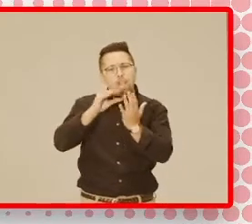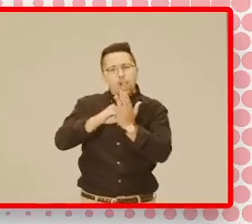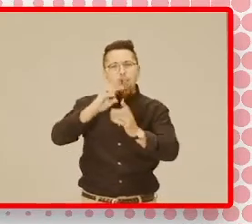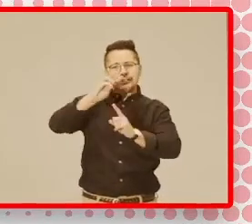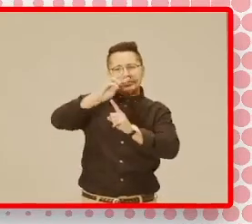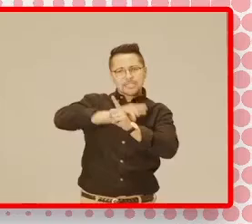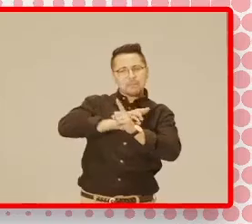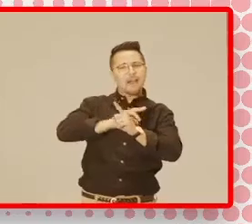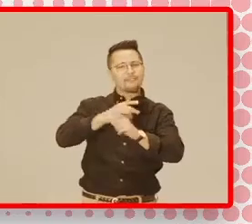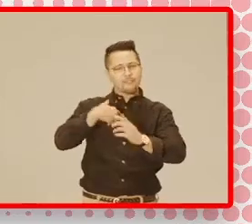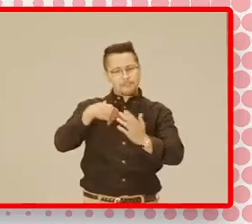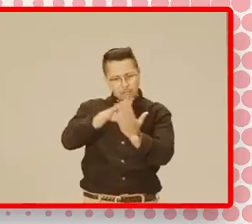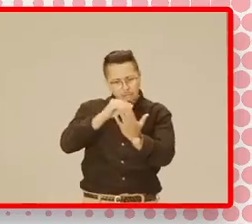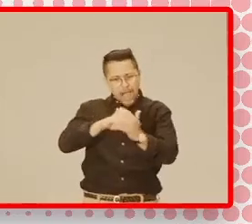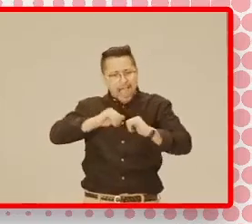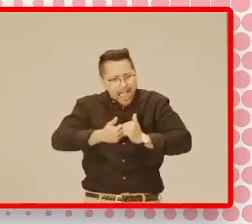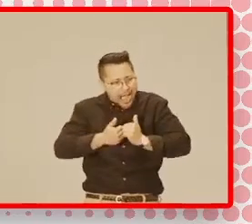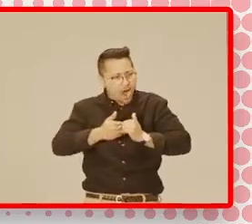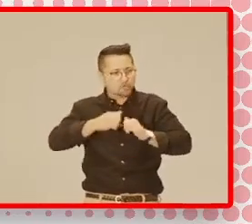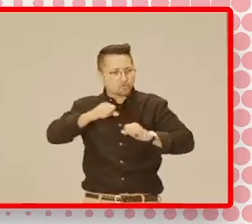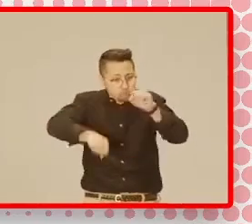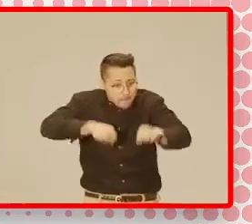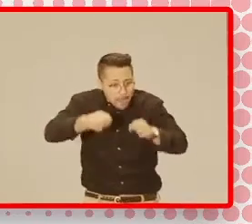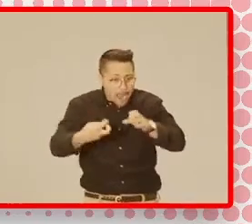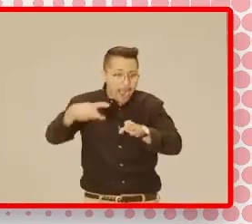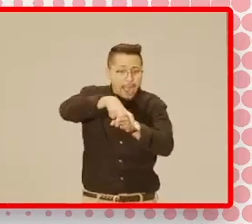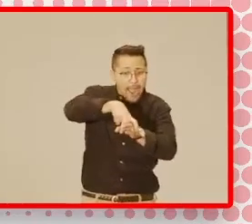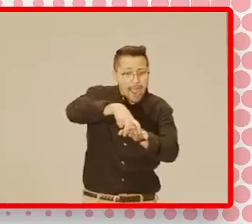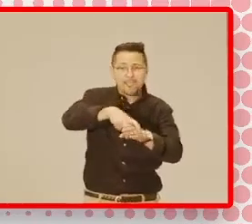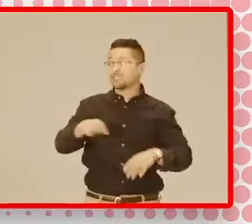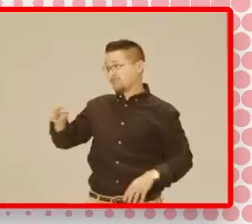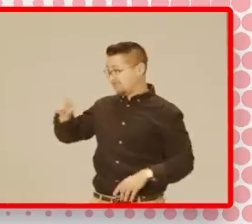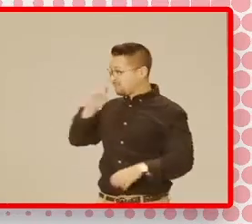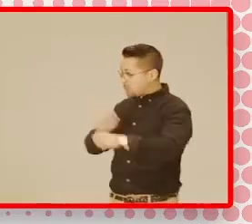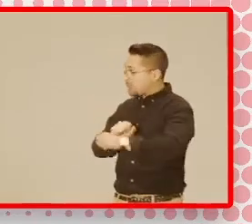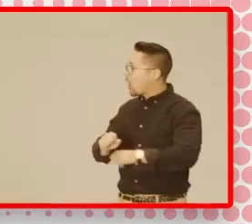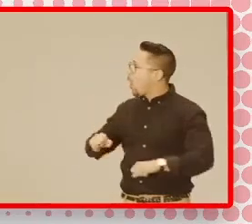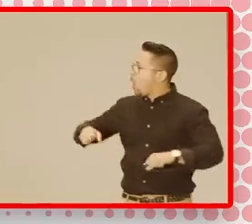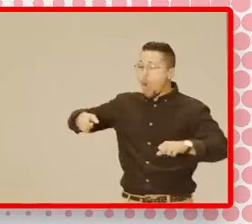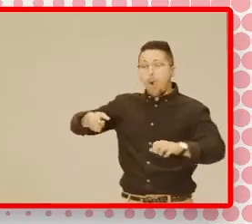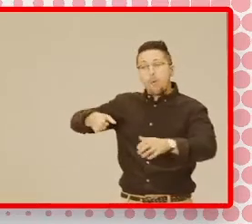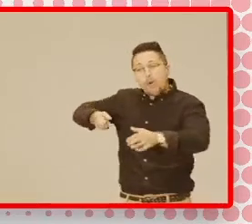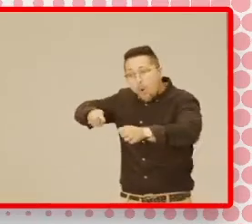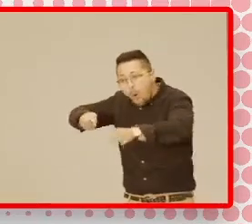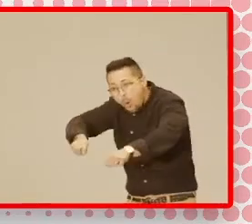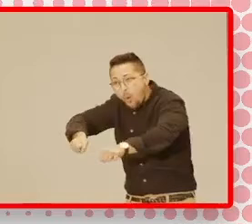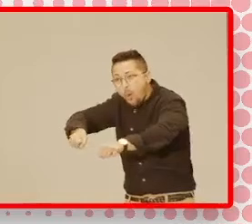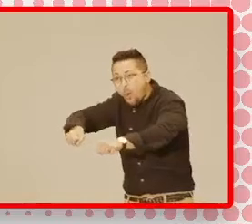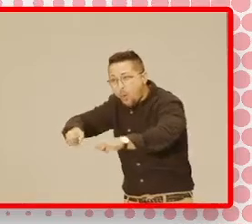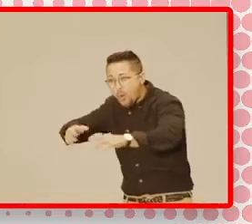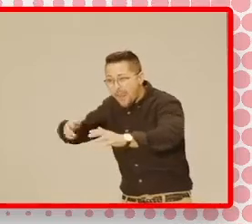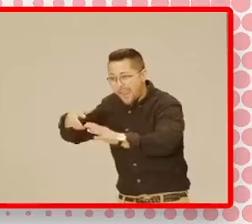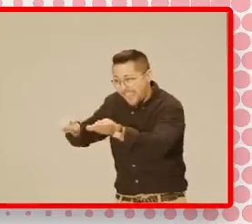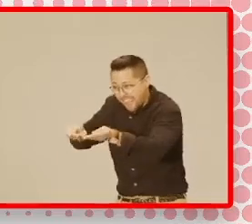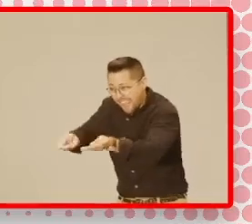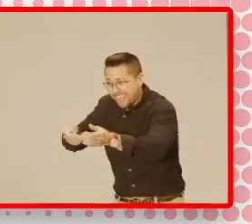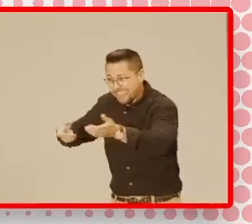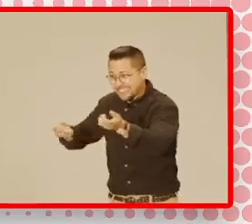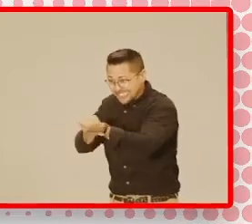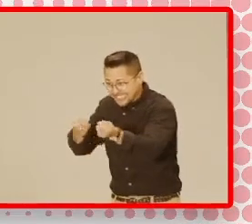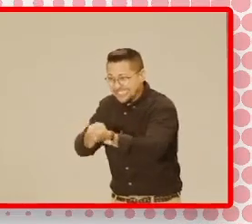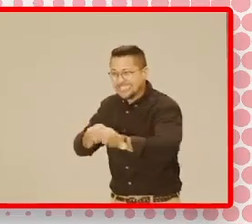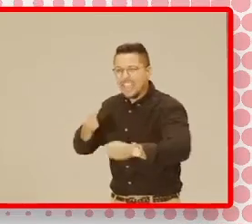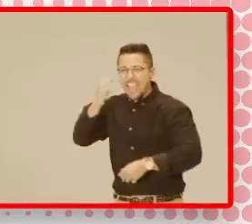bike. It literally took 6 months of me and my wife holding that little thing behind him and holding him day in and